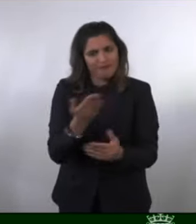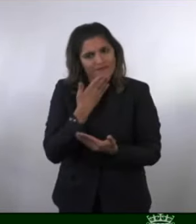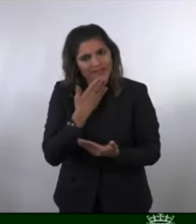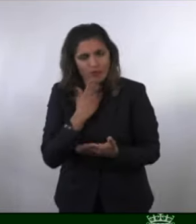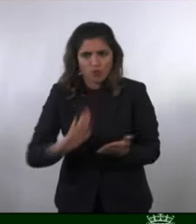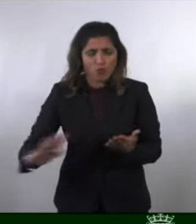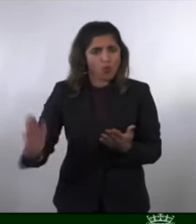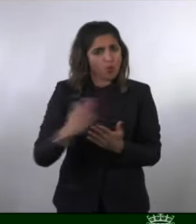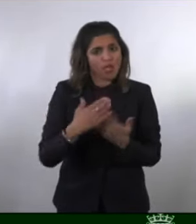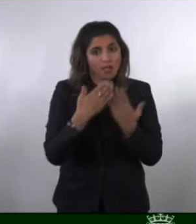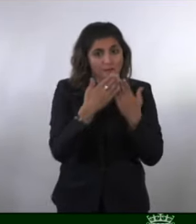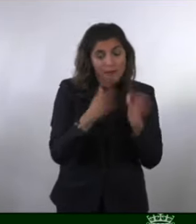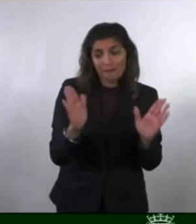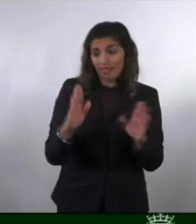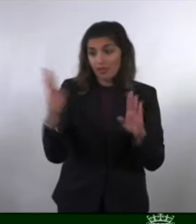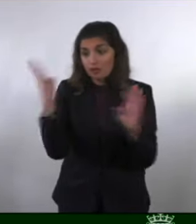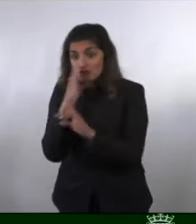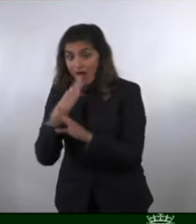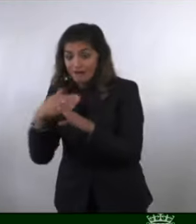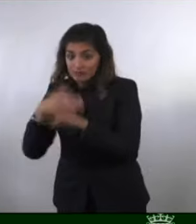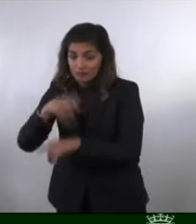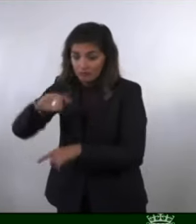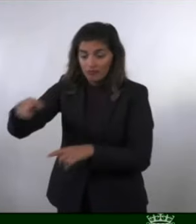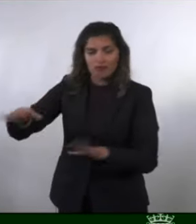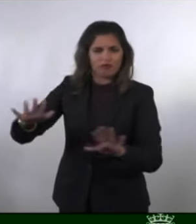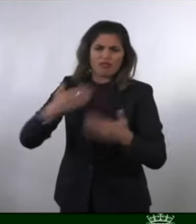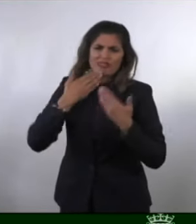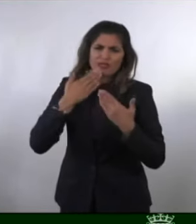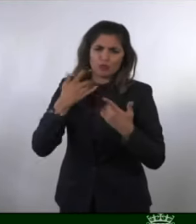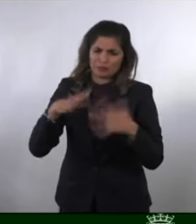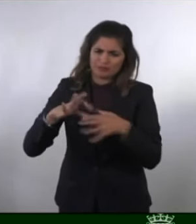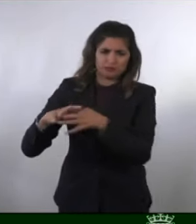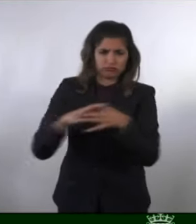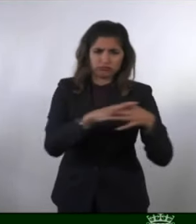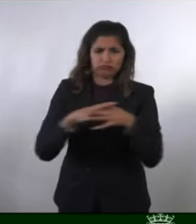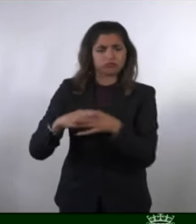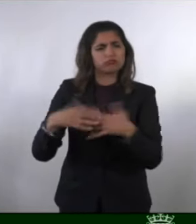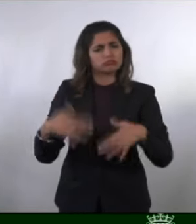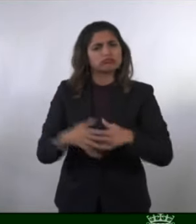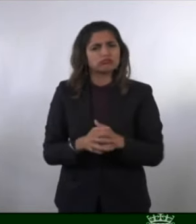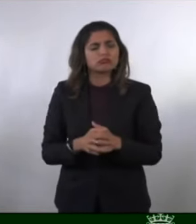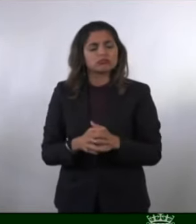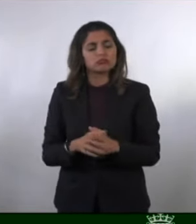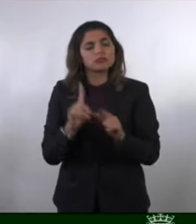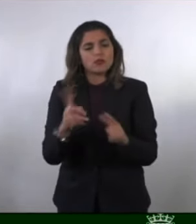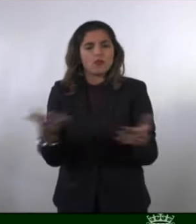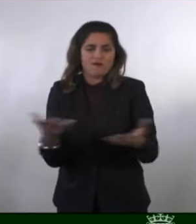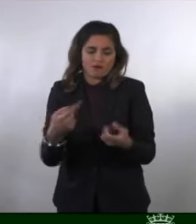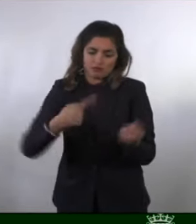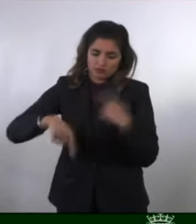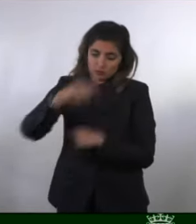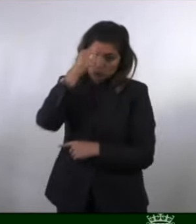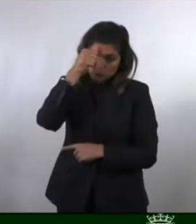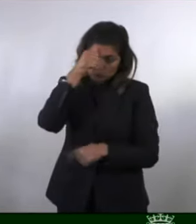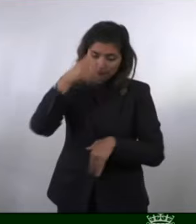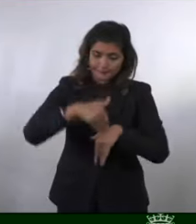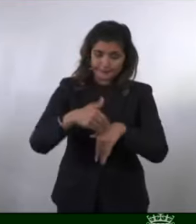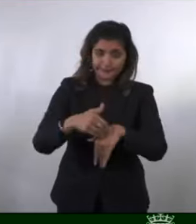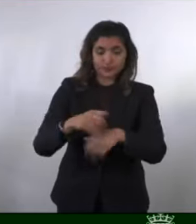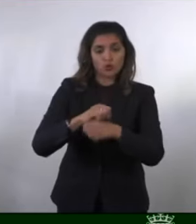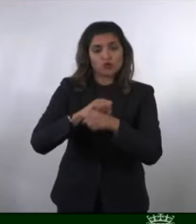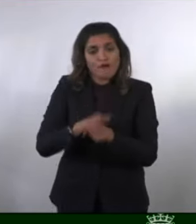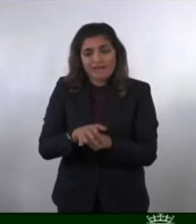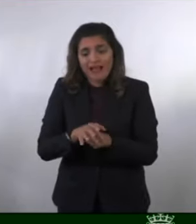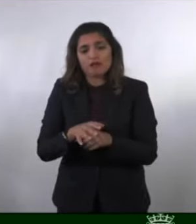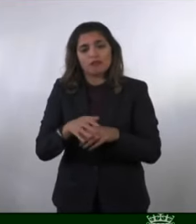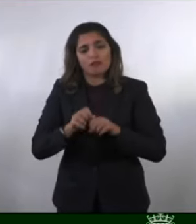working together to make this happen. There are clear, significant economic consequences of the actions that we've